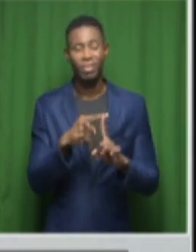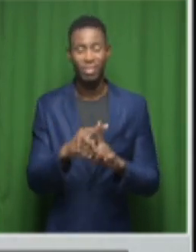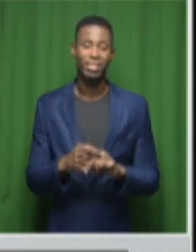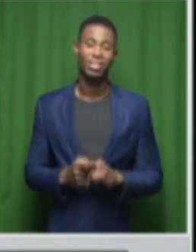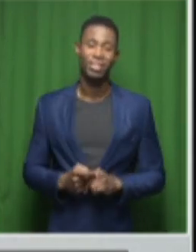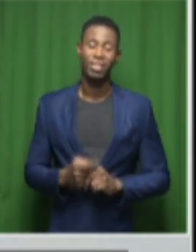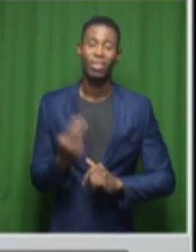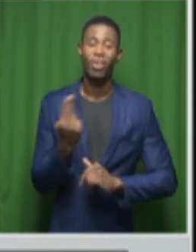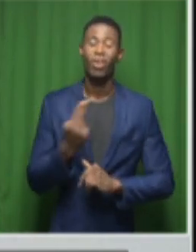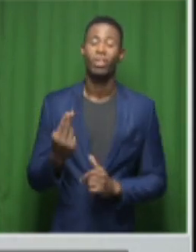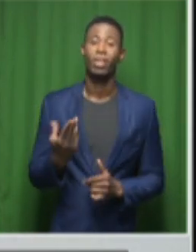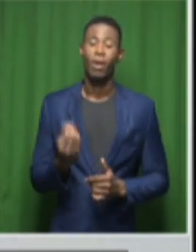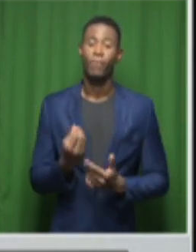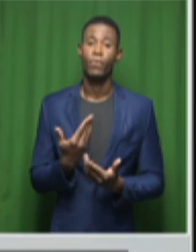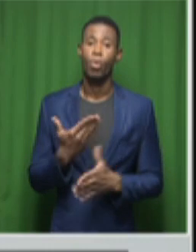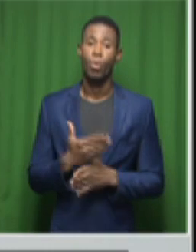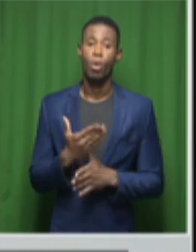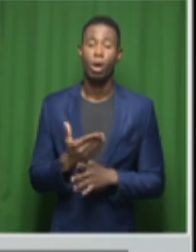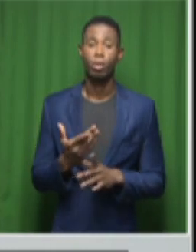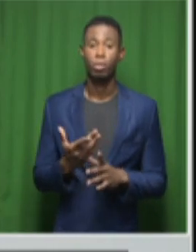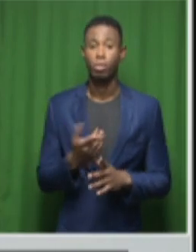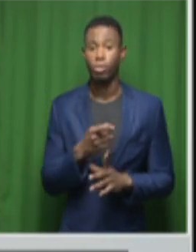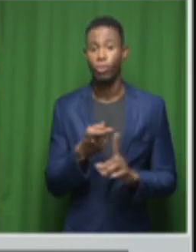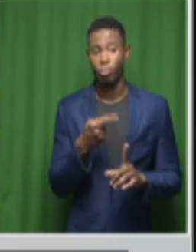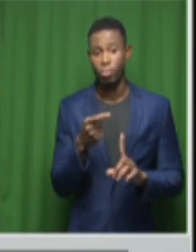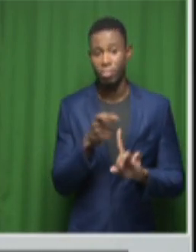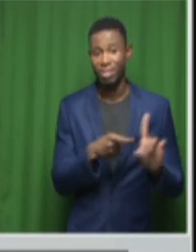there's also work from Lindani